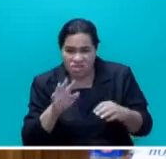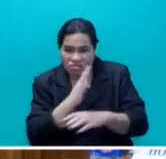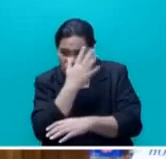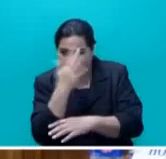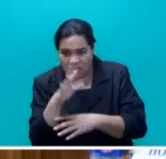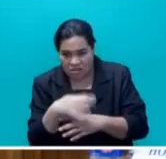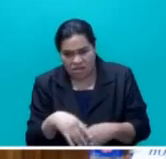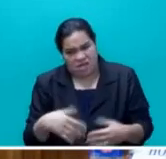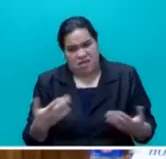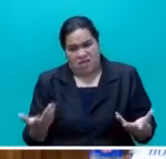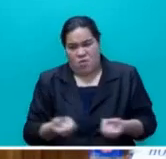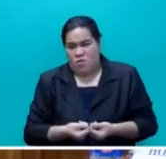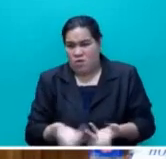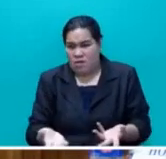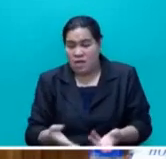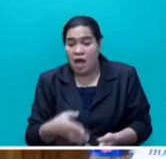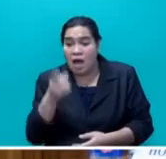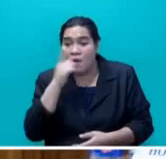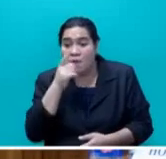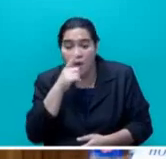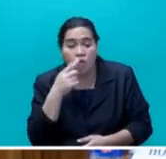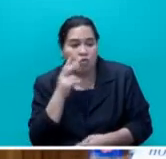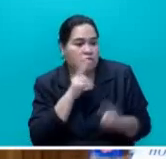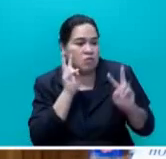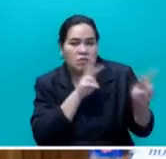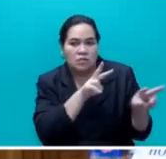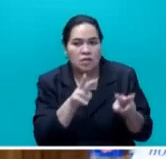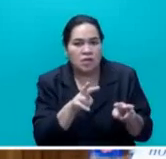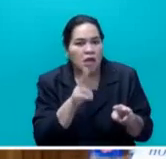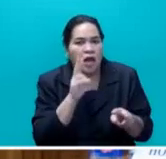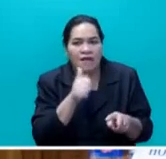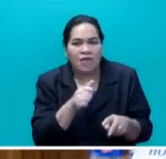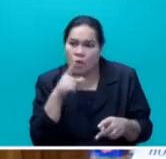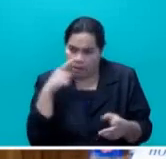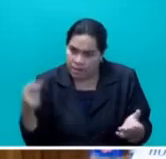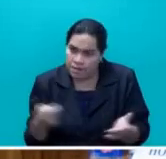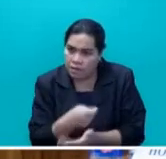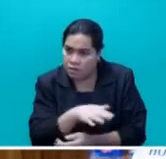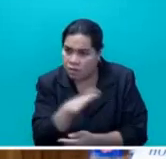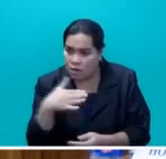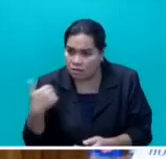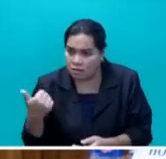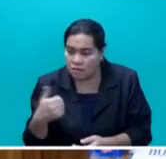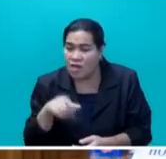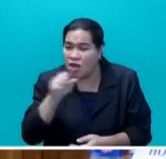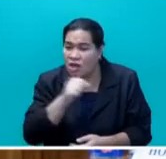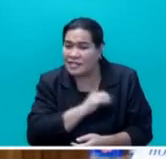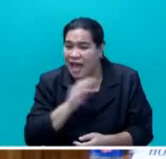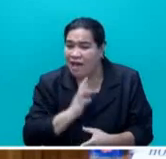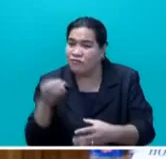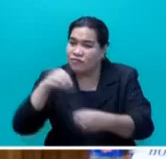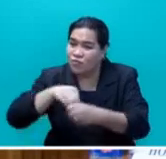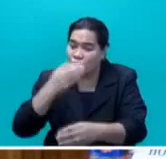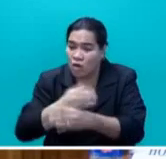forest wardens getting properly and quickly compensated? Is the staffing of the ministry able to cater for all this